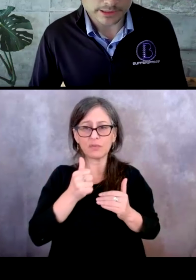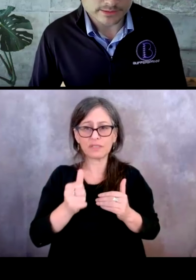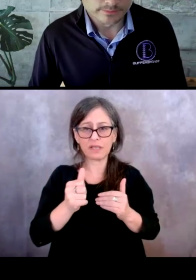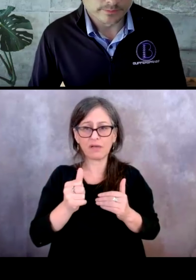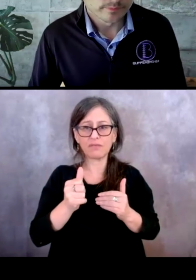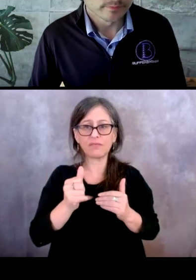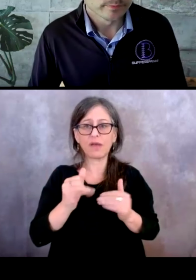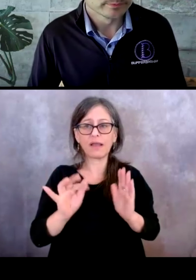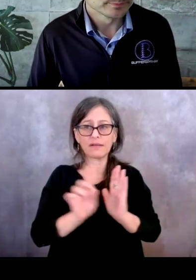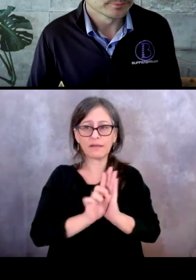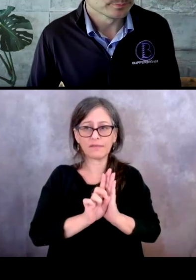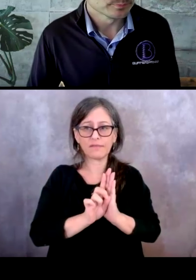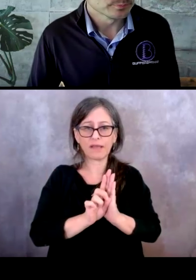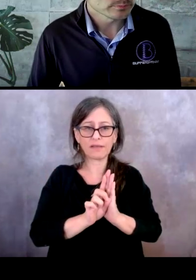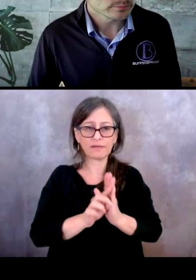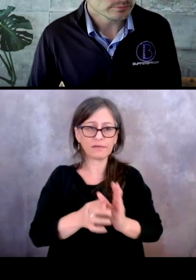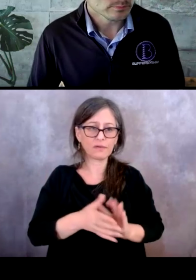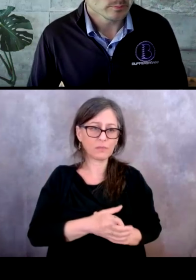next slide, please.